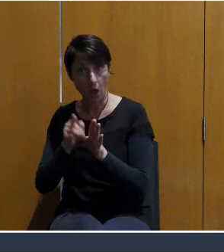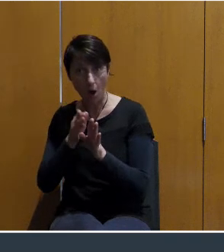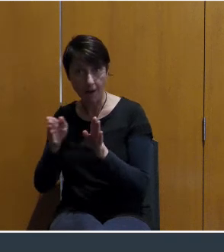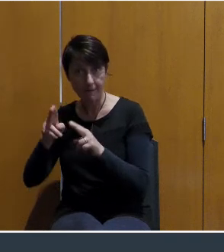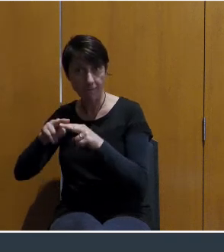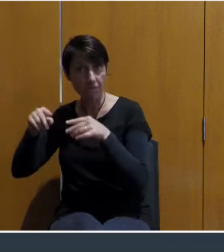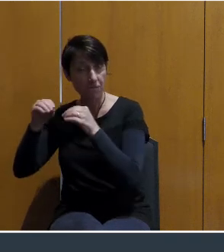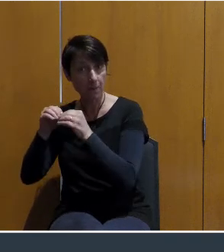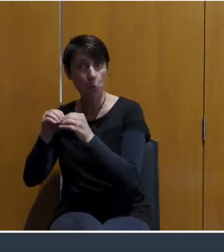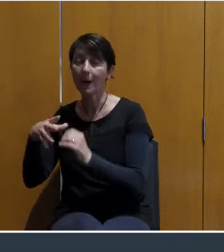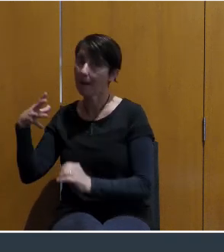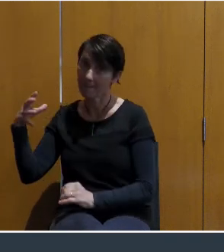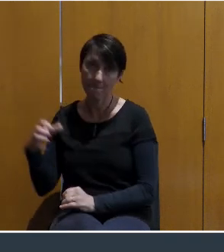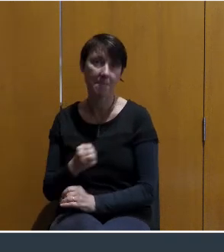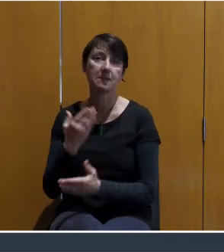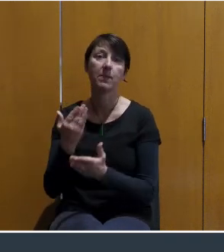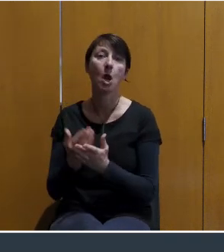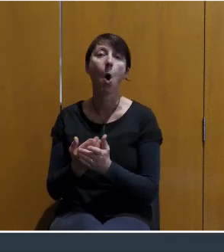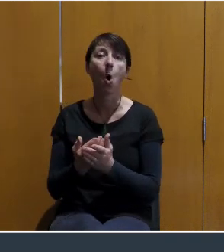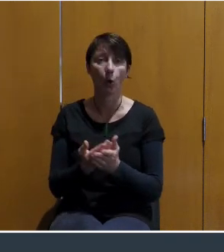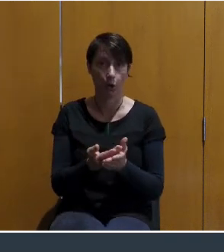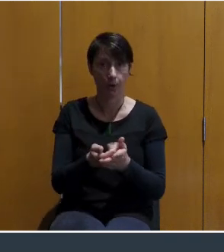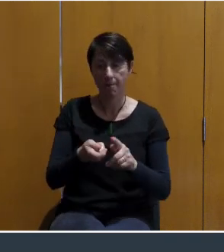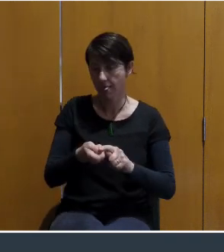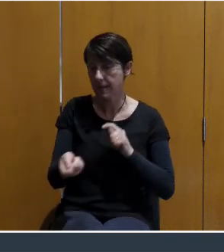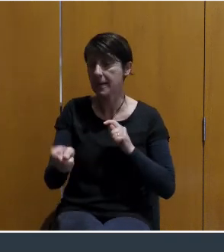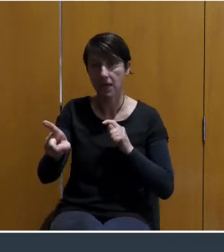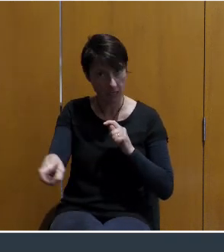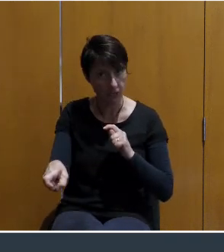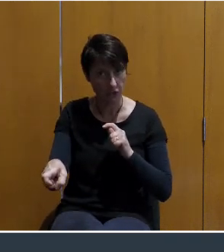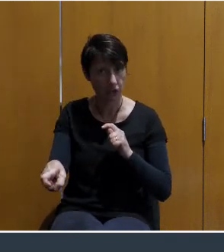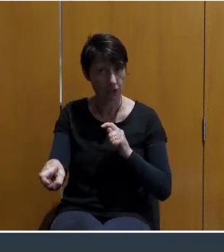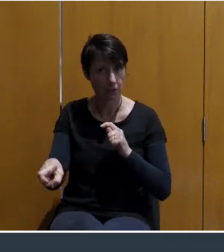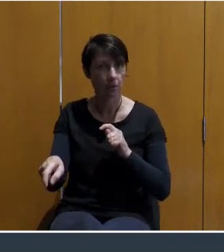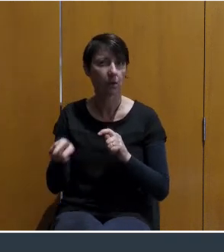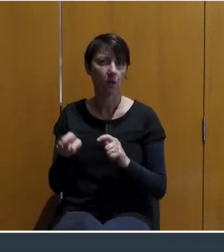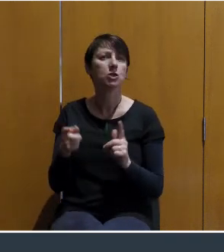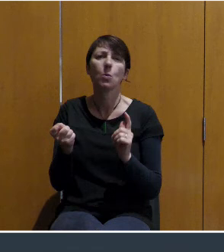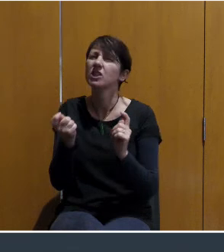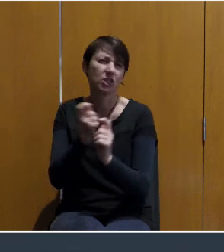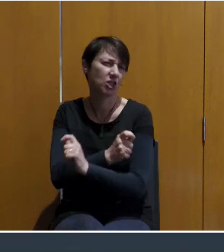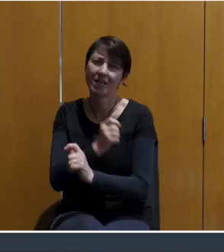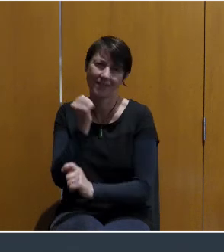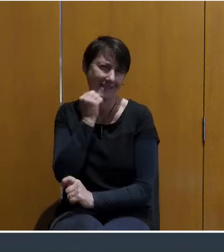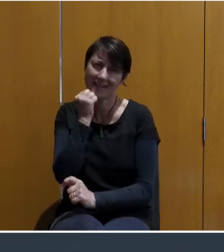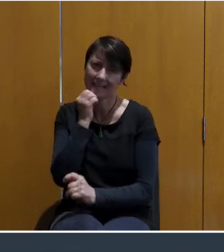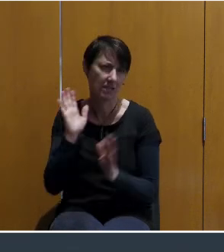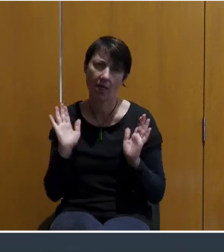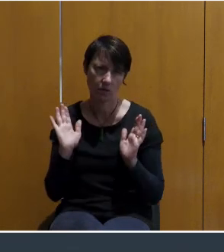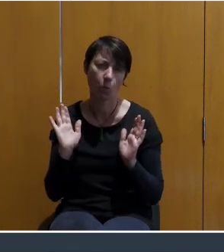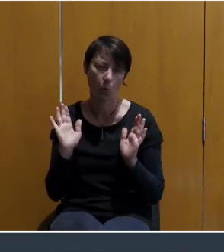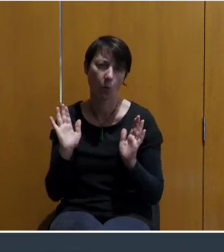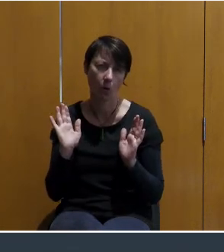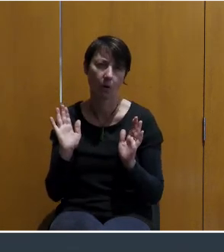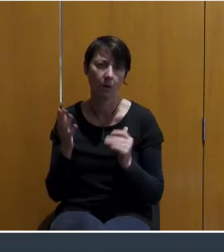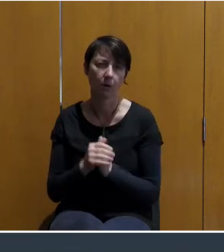on leash. So this is the change that I referred early on. It's just changing the dates of the seasonal to